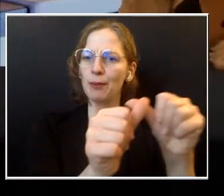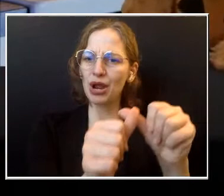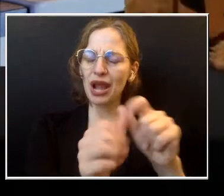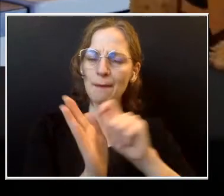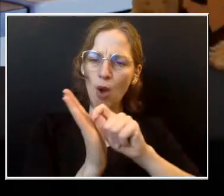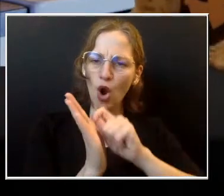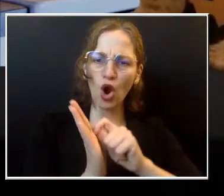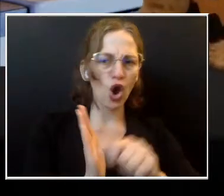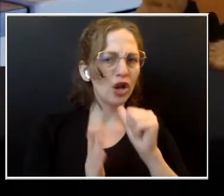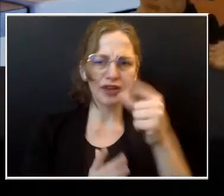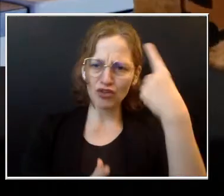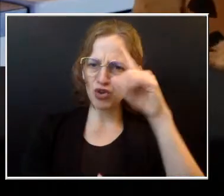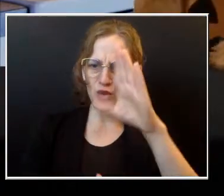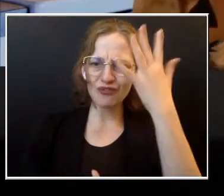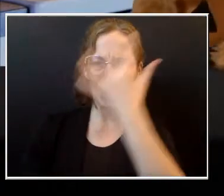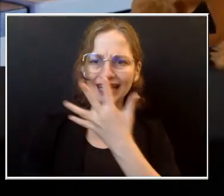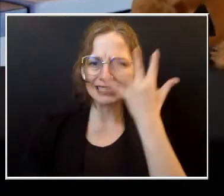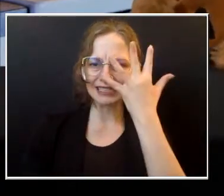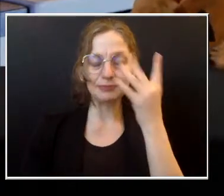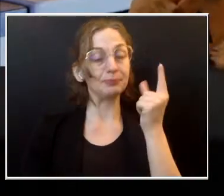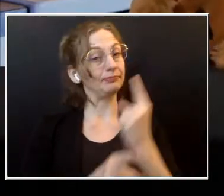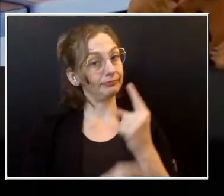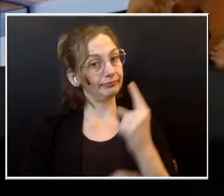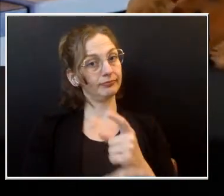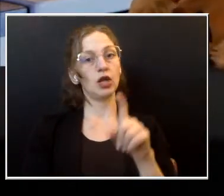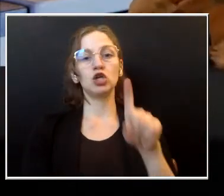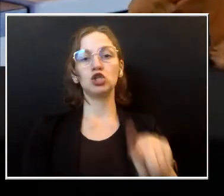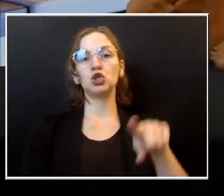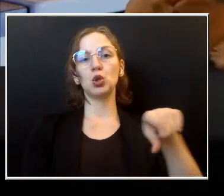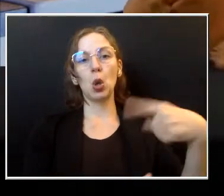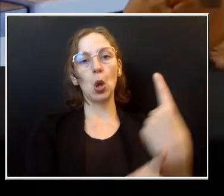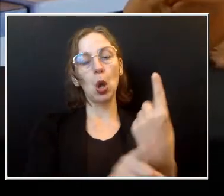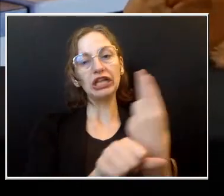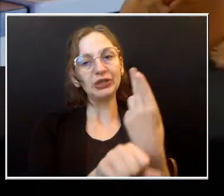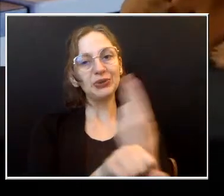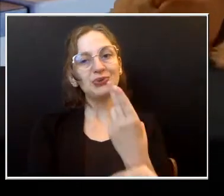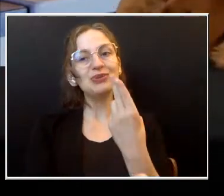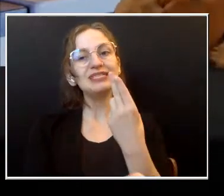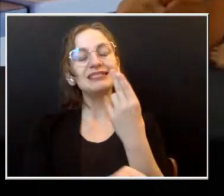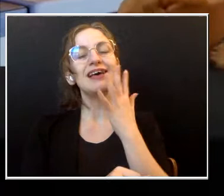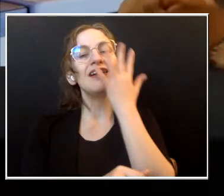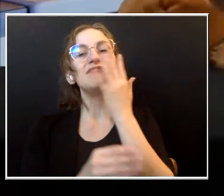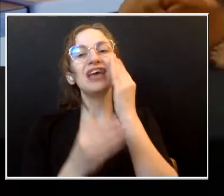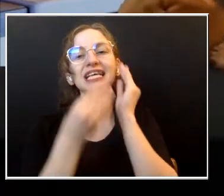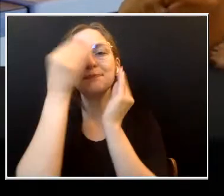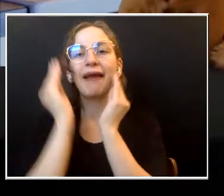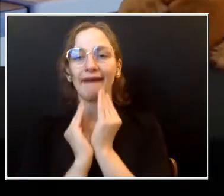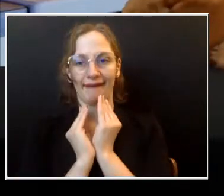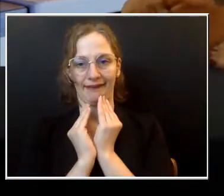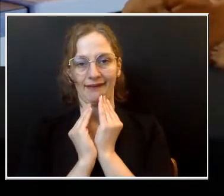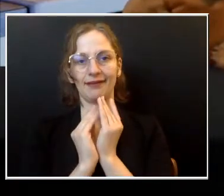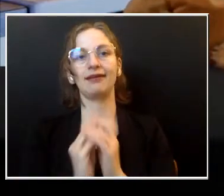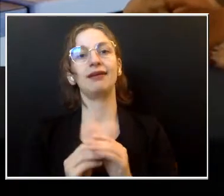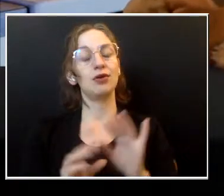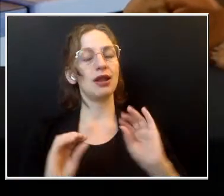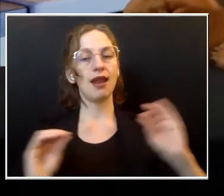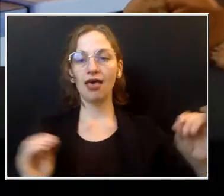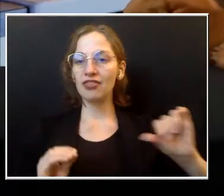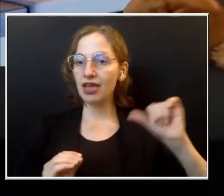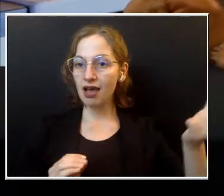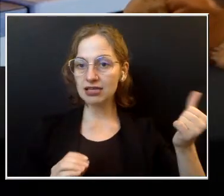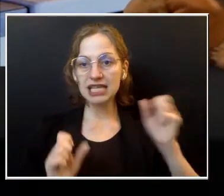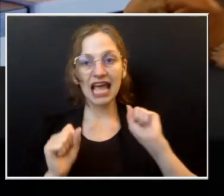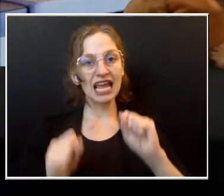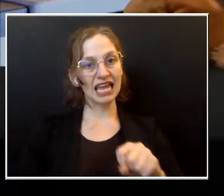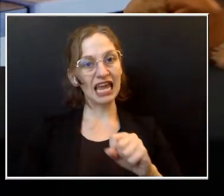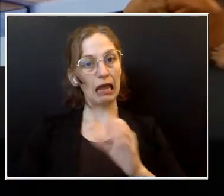right. You should only use face paint or makeup on your face and nothing else. It could irritate your skin. And you should always test